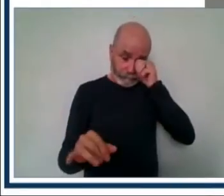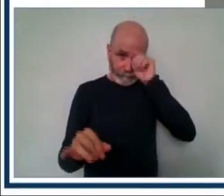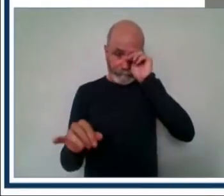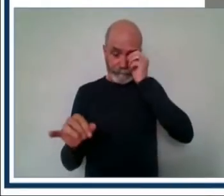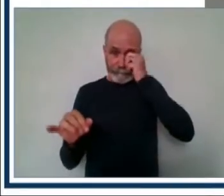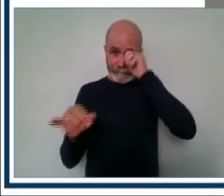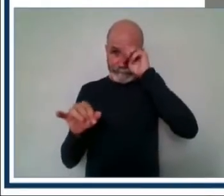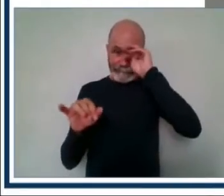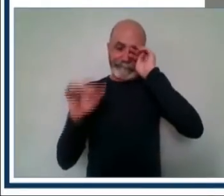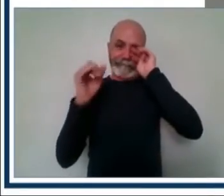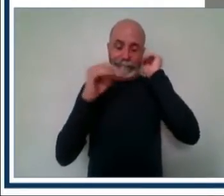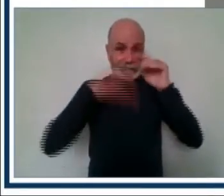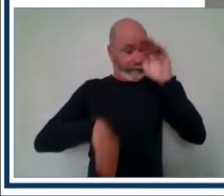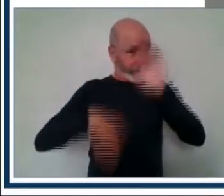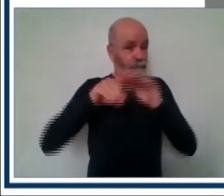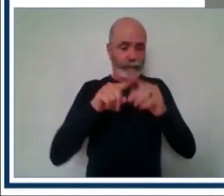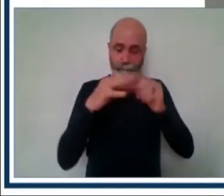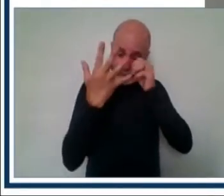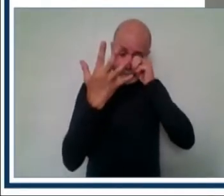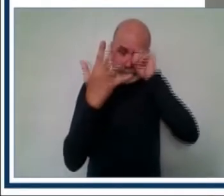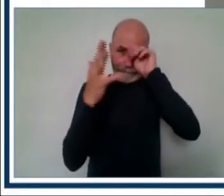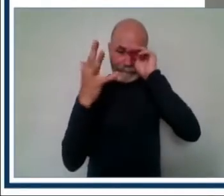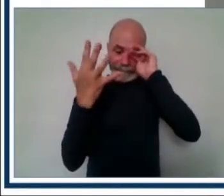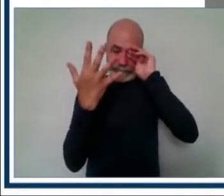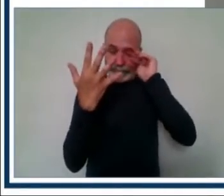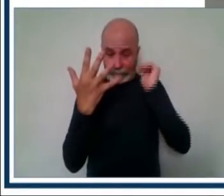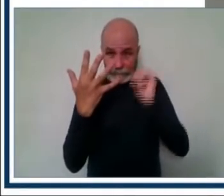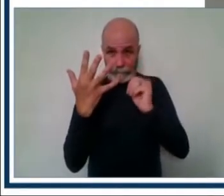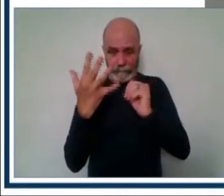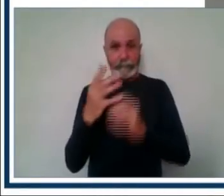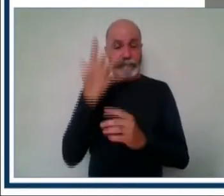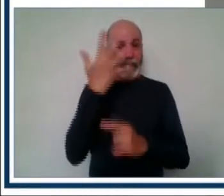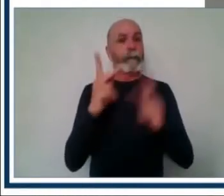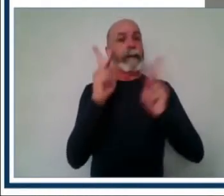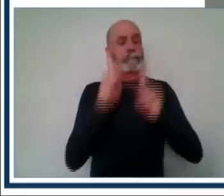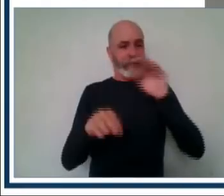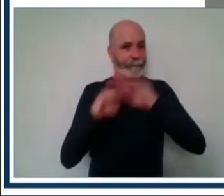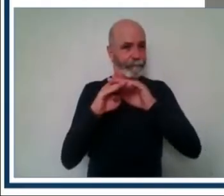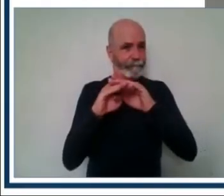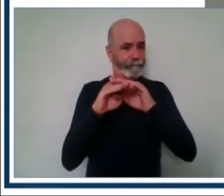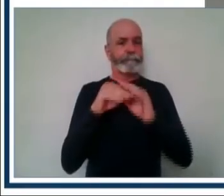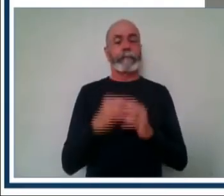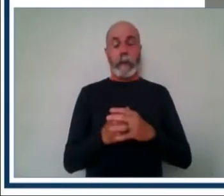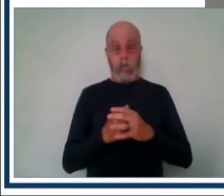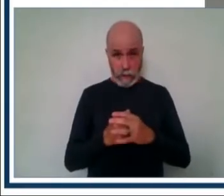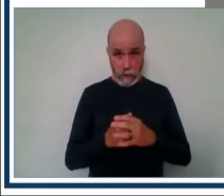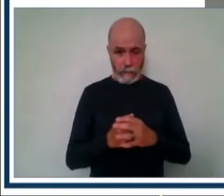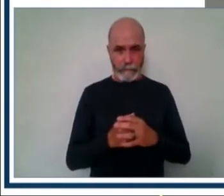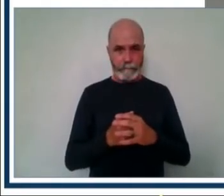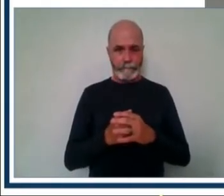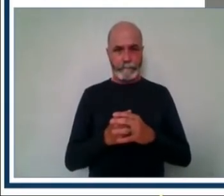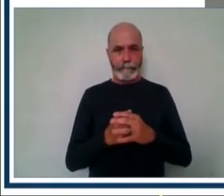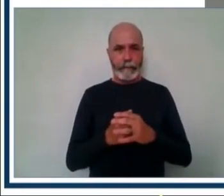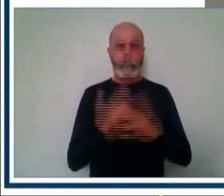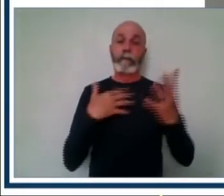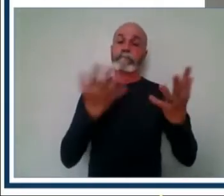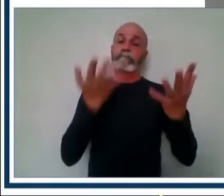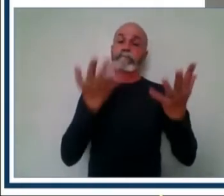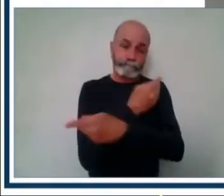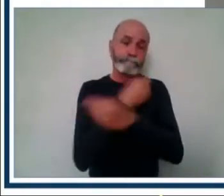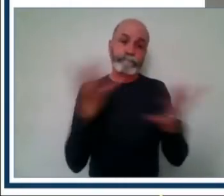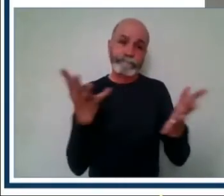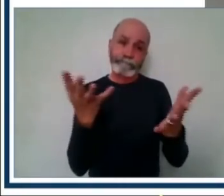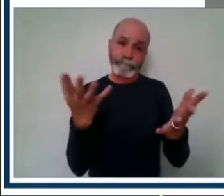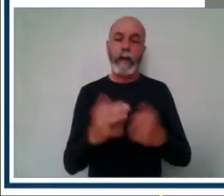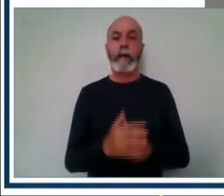Before I close off, I want to give a shout out to public health, lab, and other staff who are helping with testing. They have